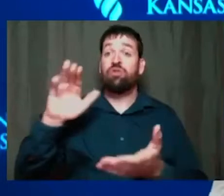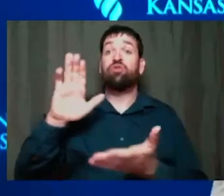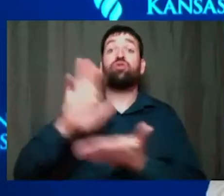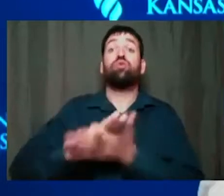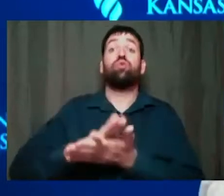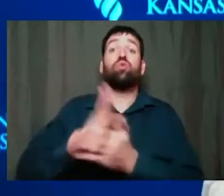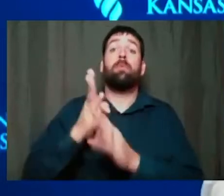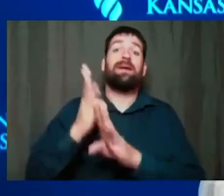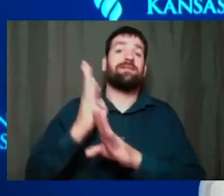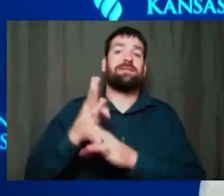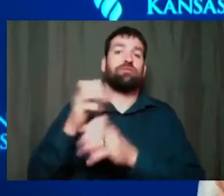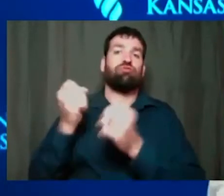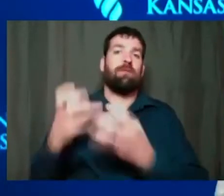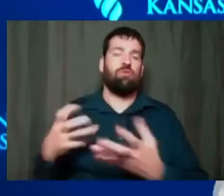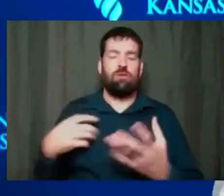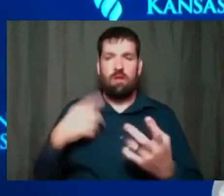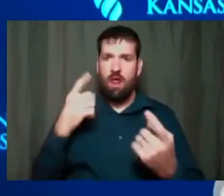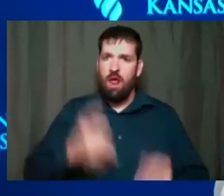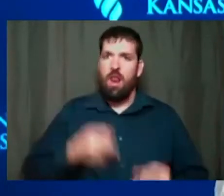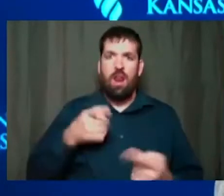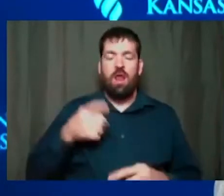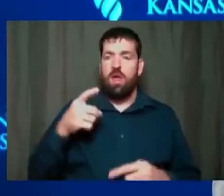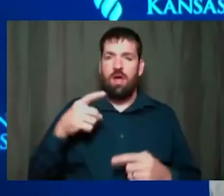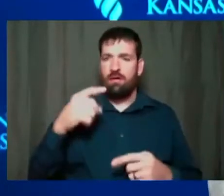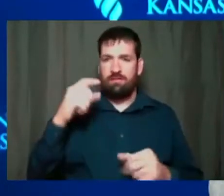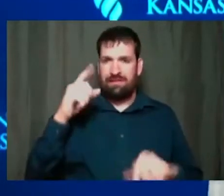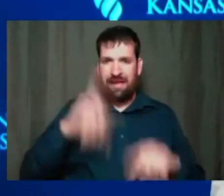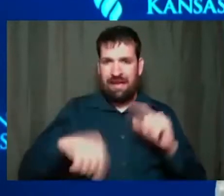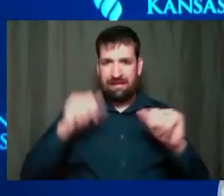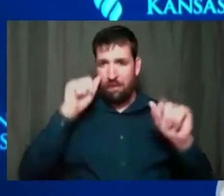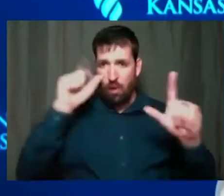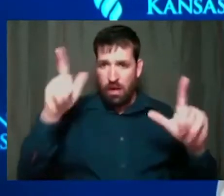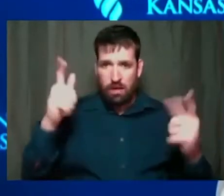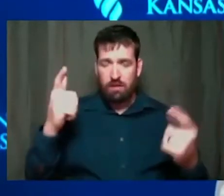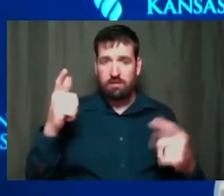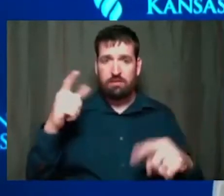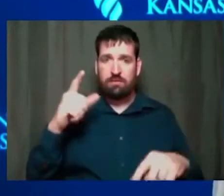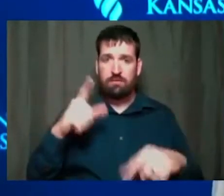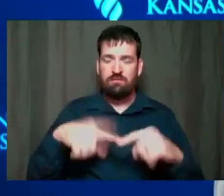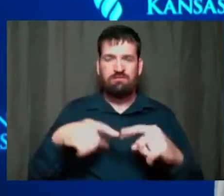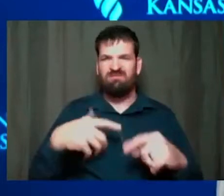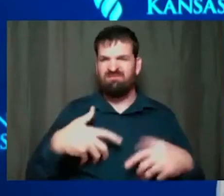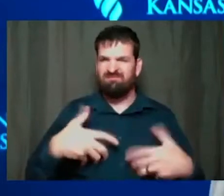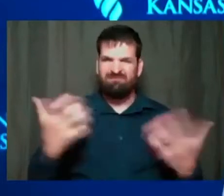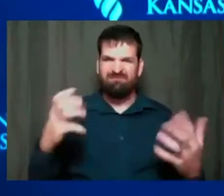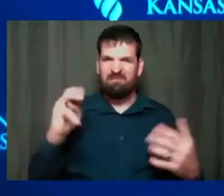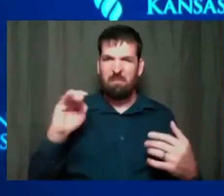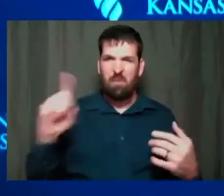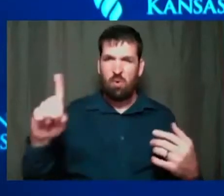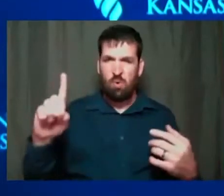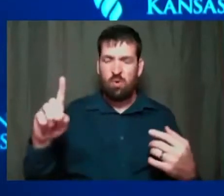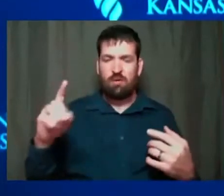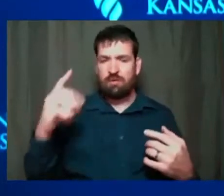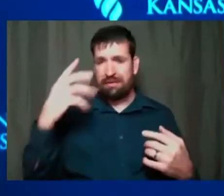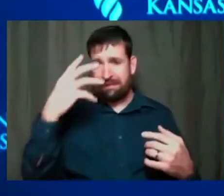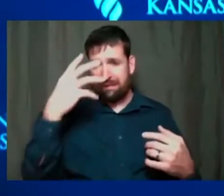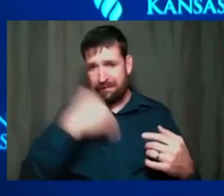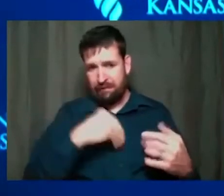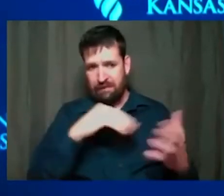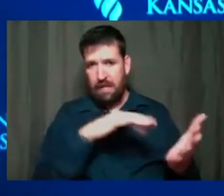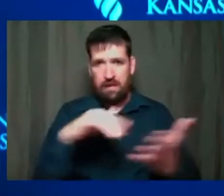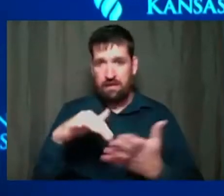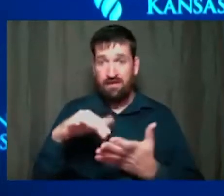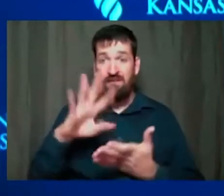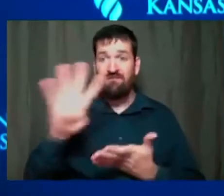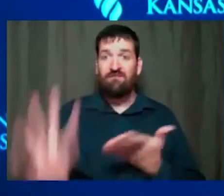trouble staying awake, couldn't drive, couldn't earn an income for the family, and was in a really bad mood all the time. So we did a sleep study. They got 4 hours of good sleep with a